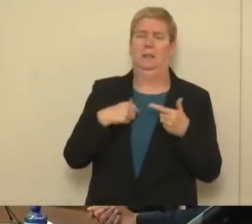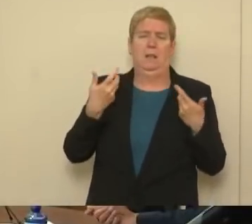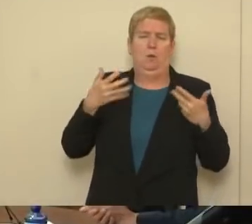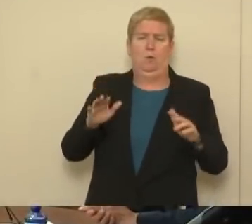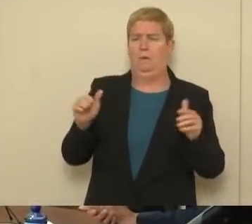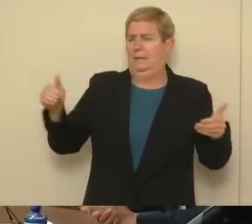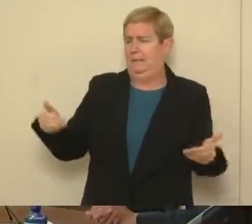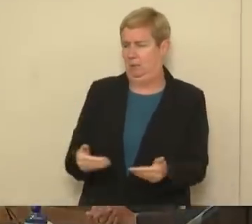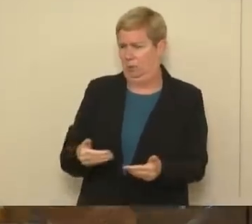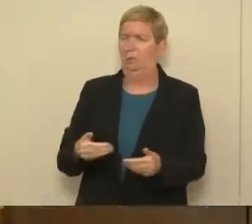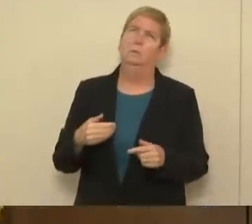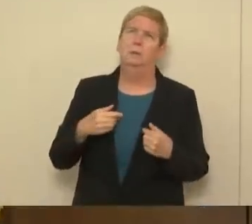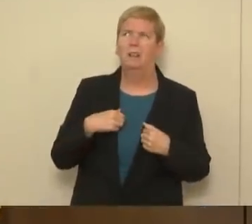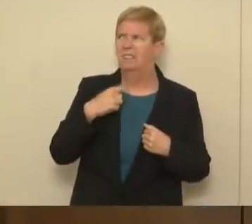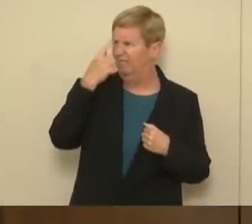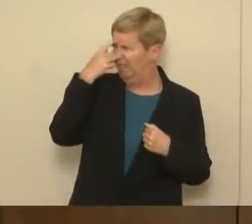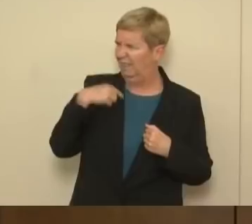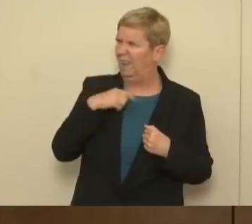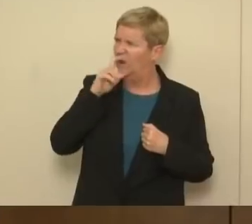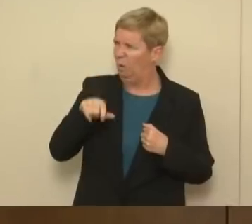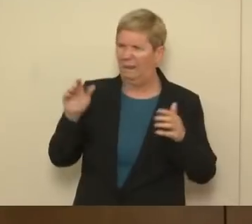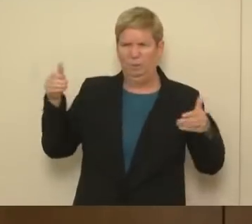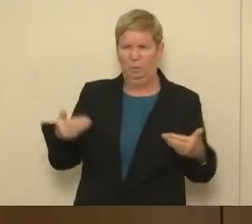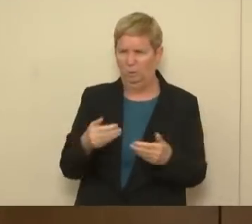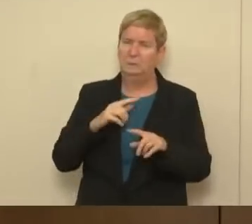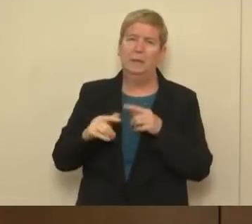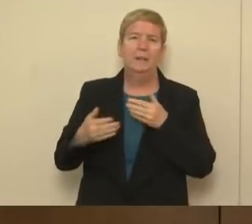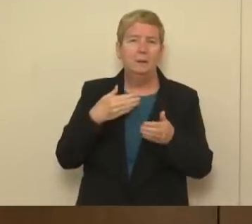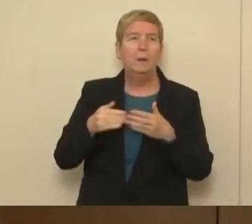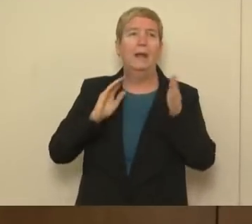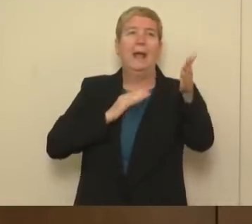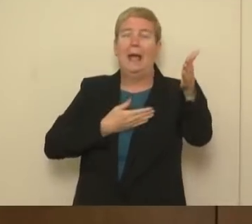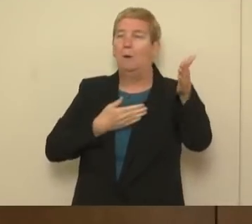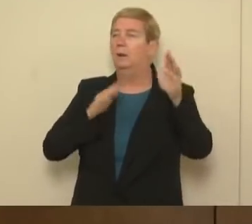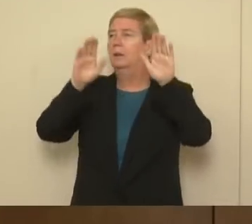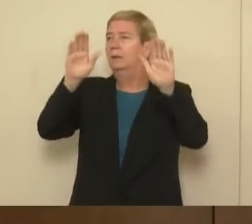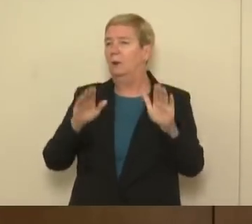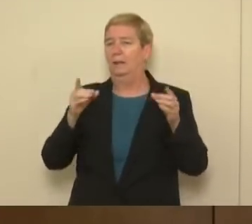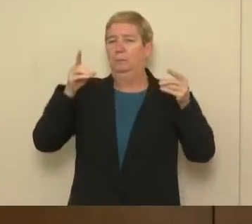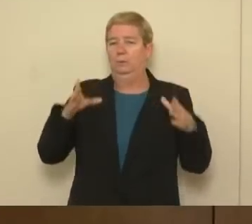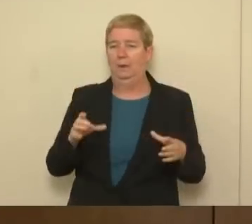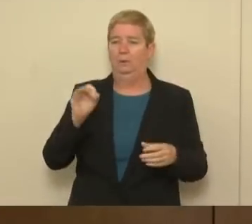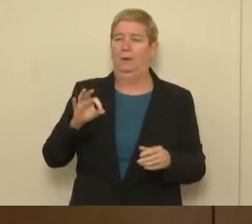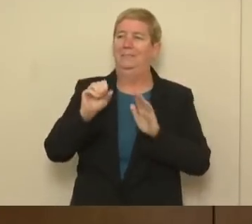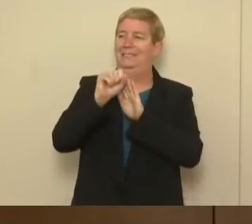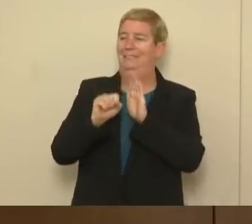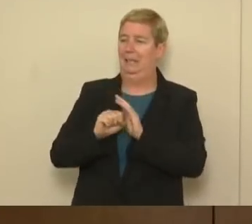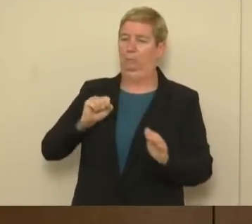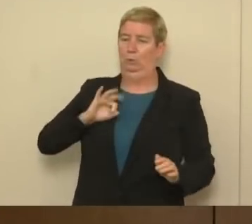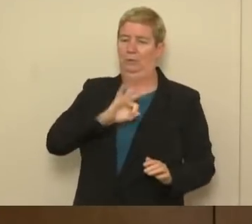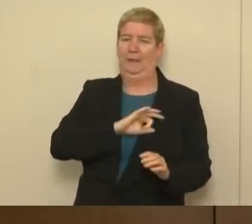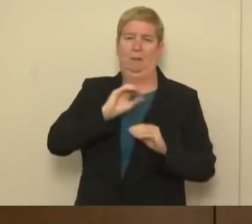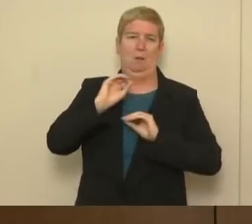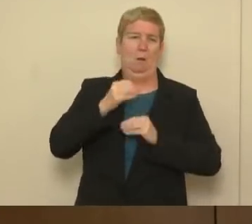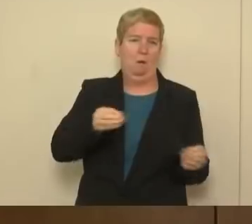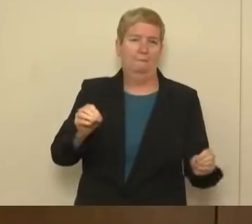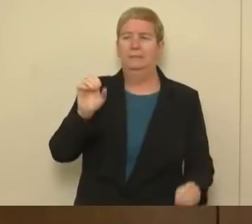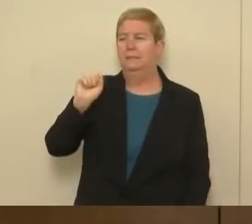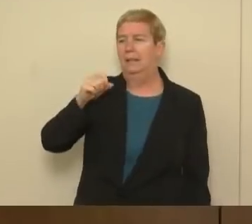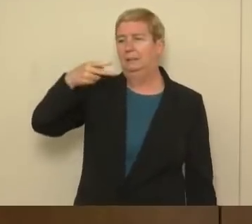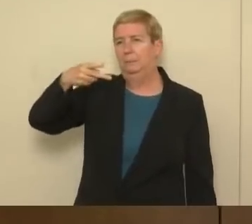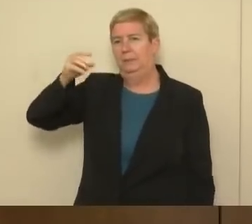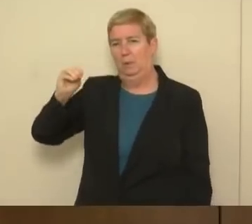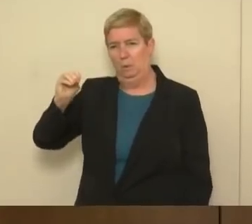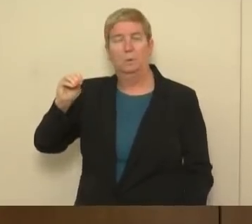I hope I didn't have to introduce our incredible Director of State Personnel, who's leading our efforts to make sure that